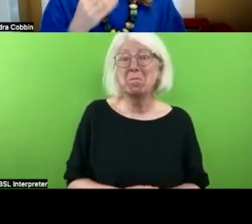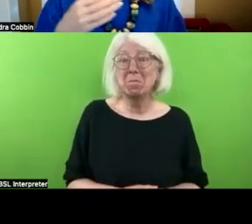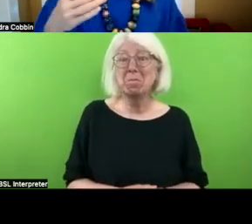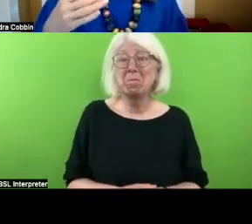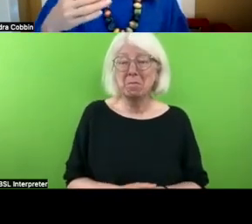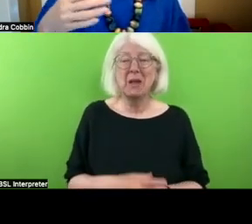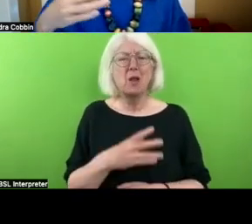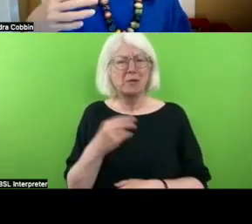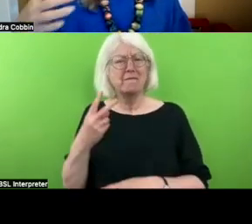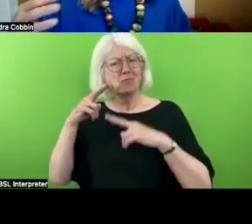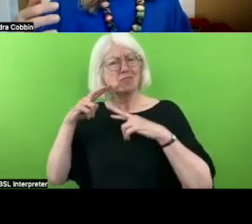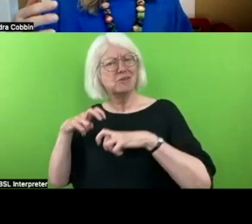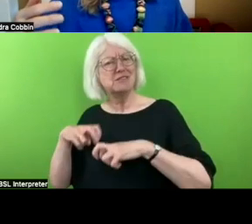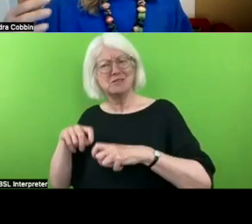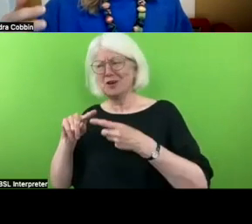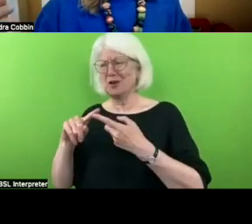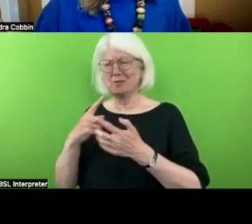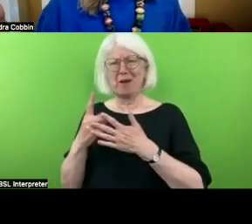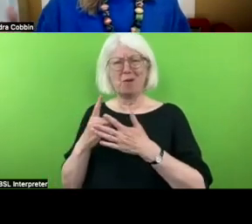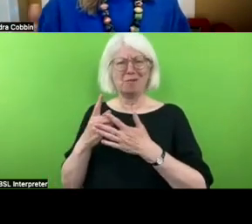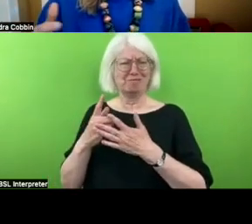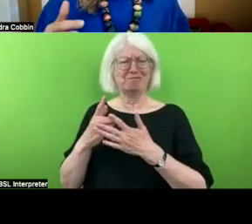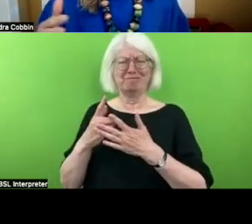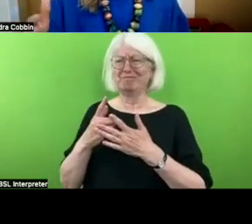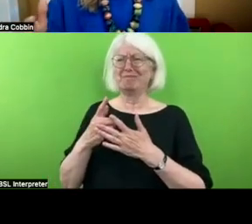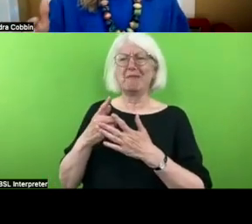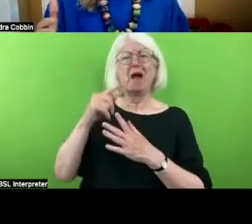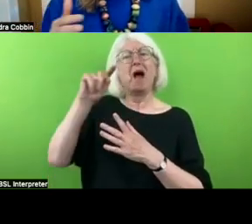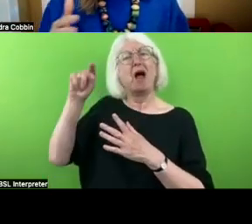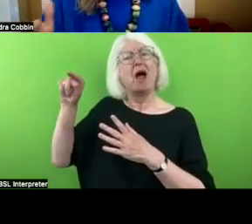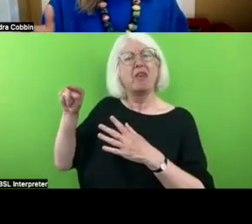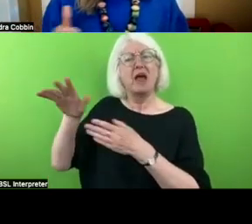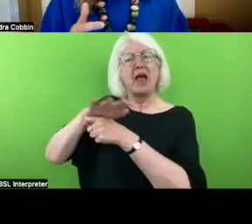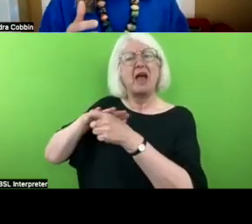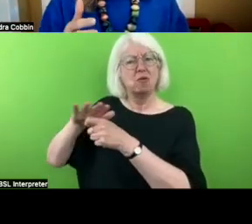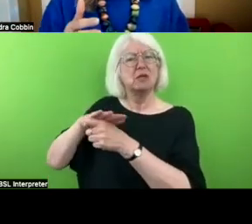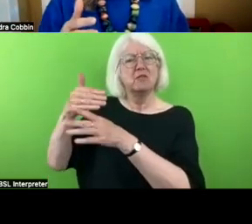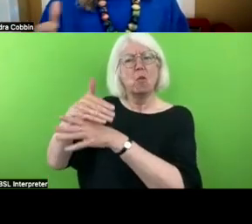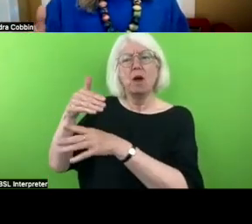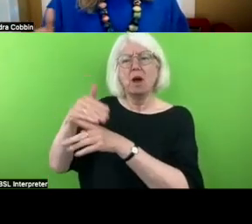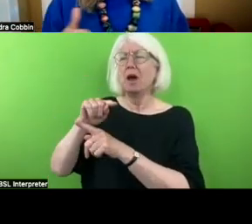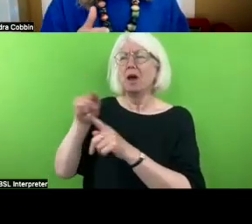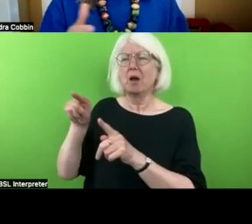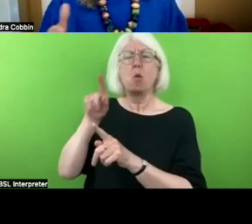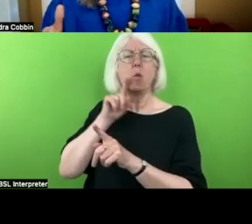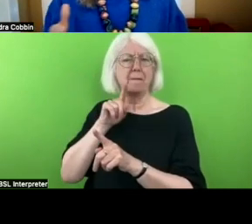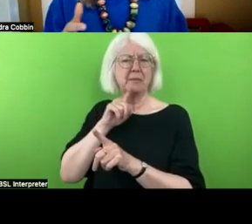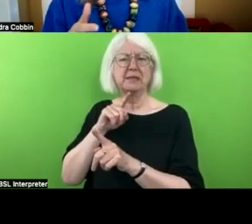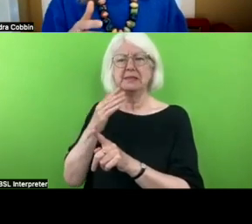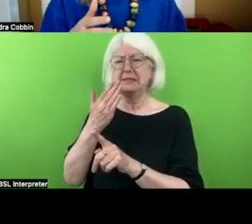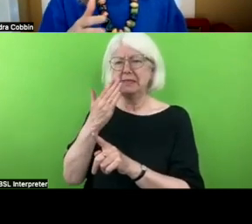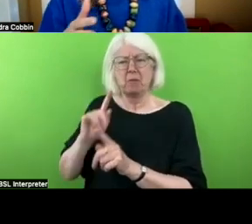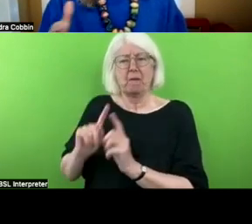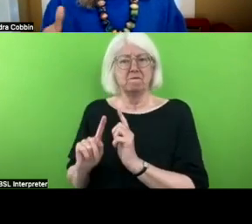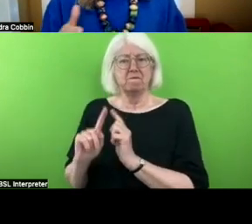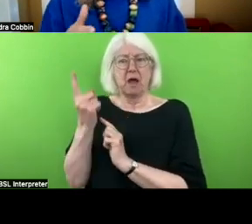about women, sort of the pioneer women in other sectors, which seems to demonstrate that first generation of women